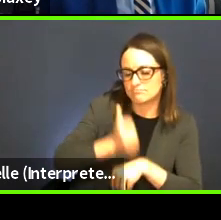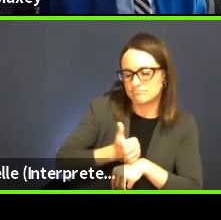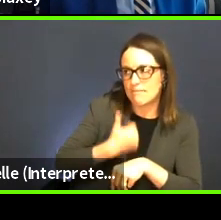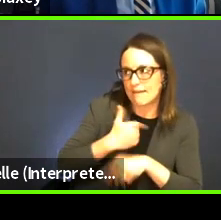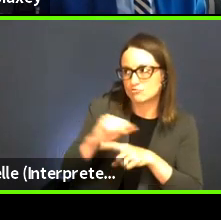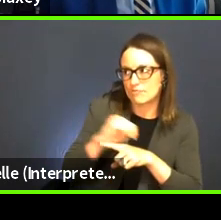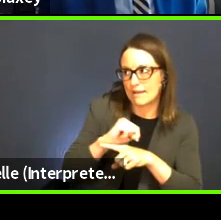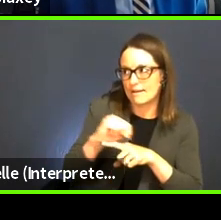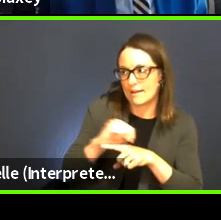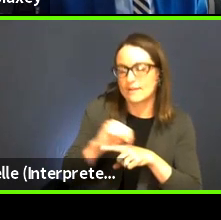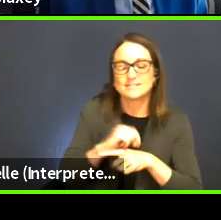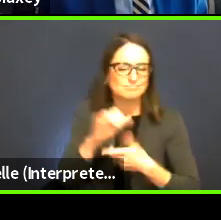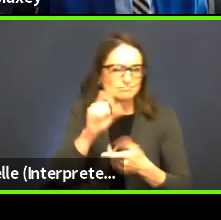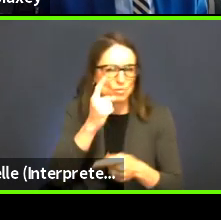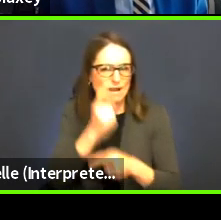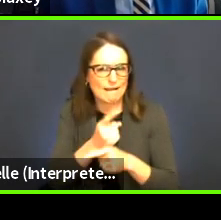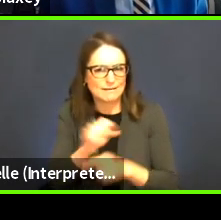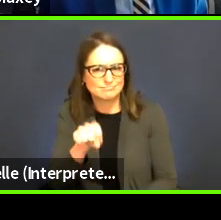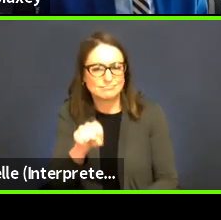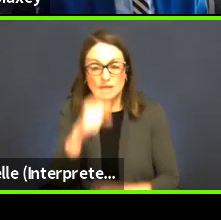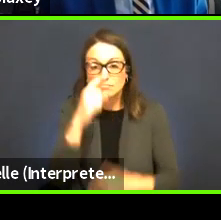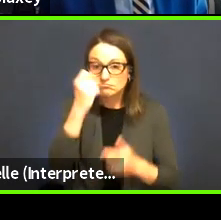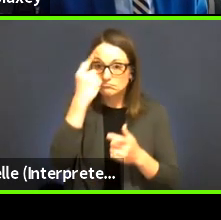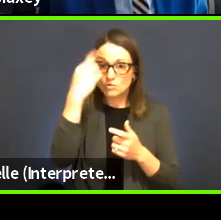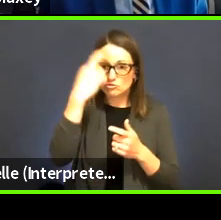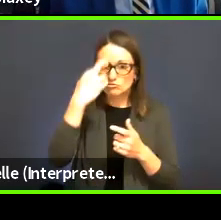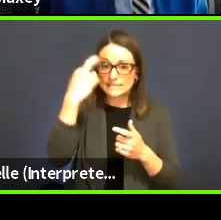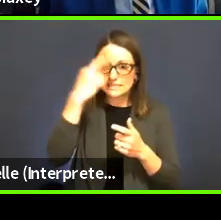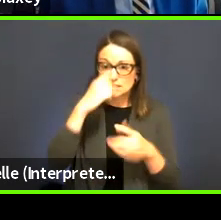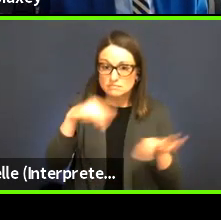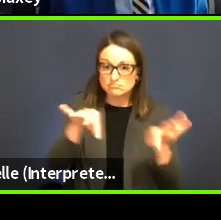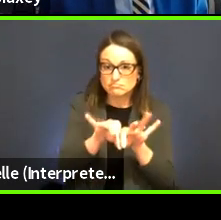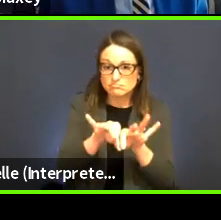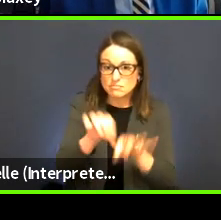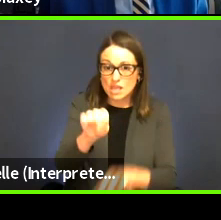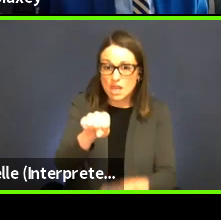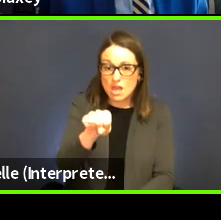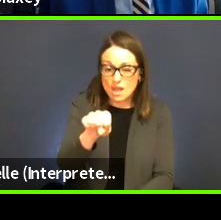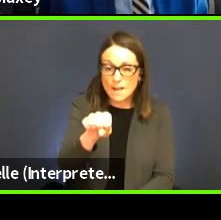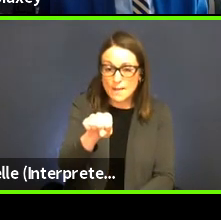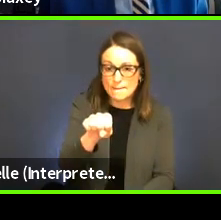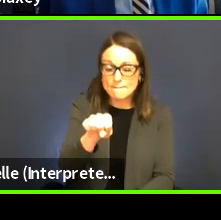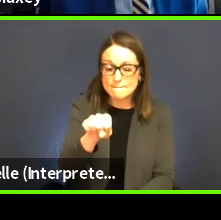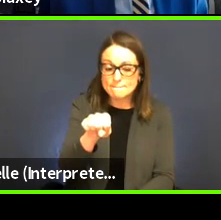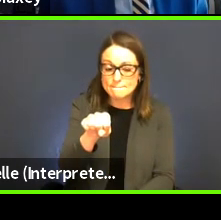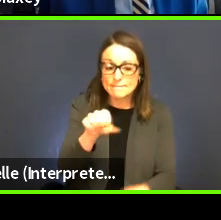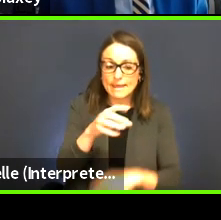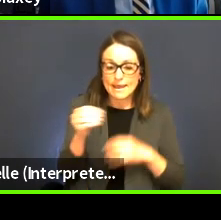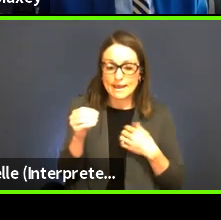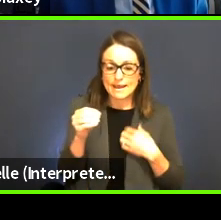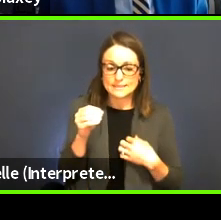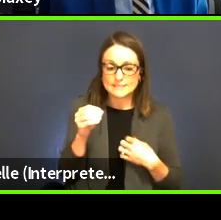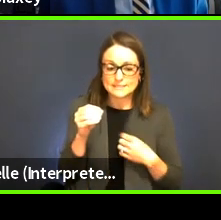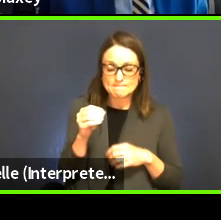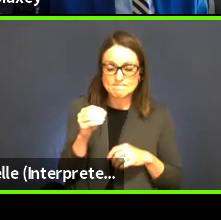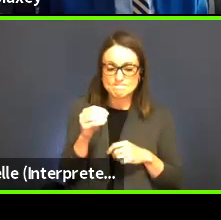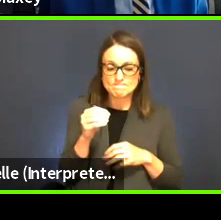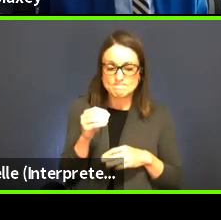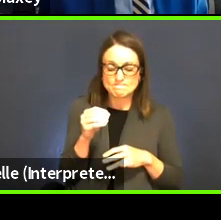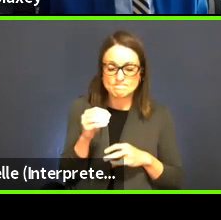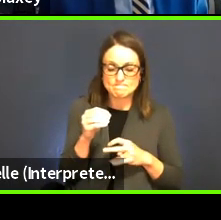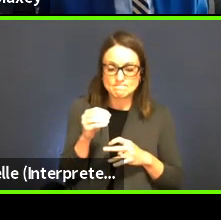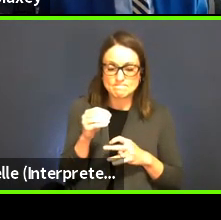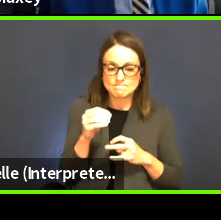that, you know, the reason why it's important. And, you know, I think it was right